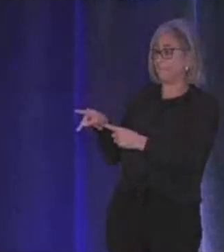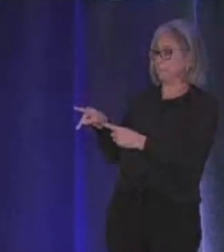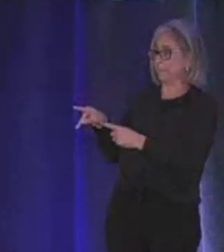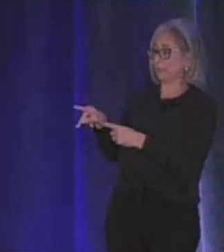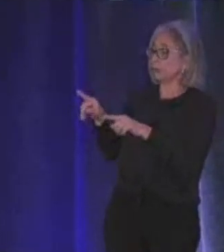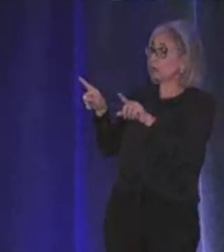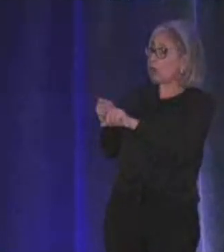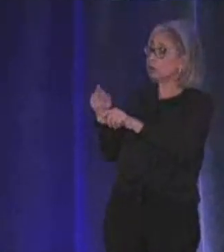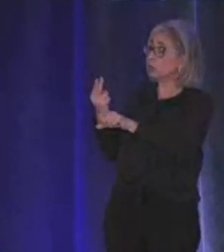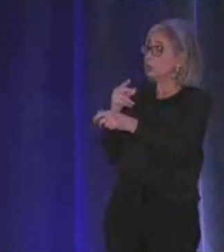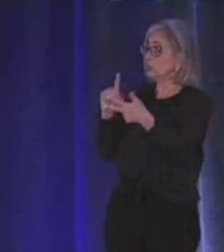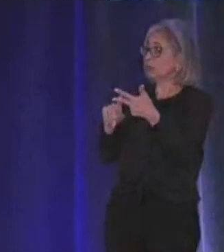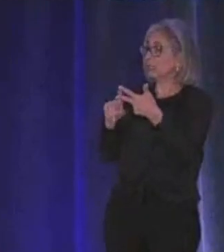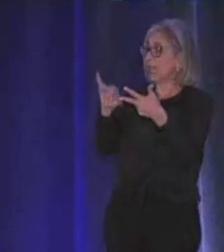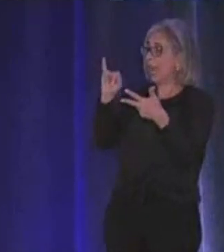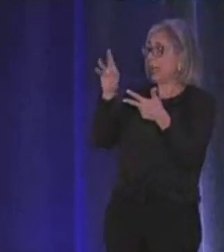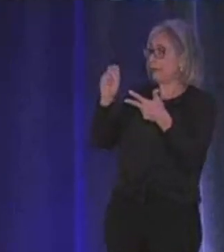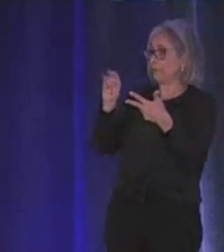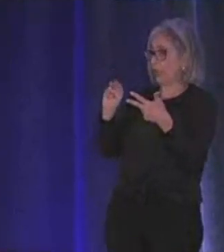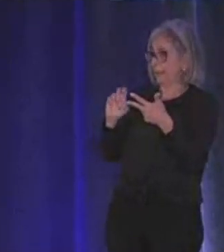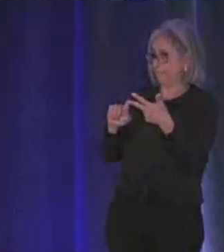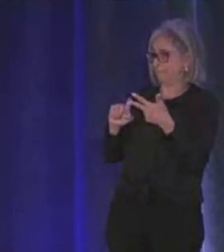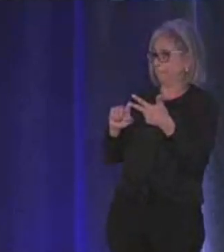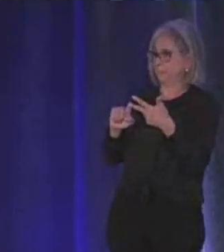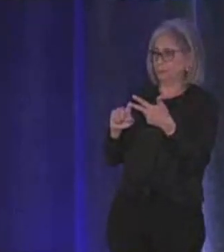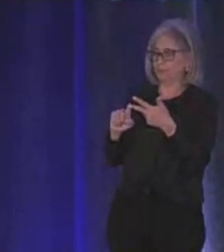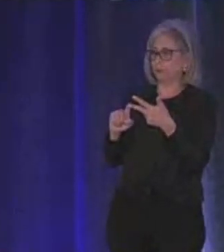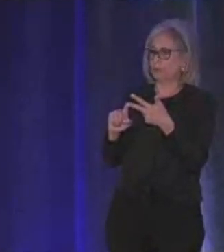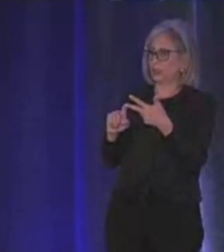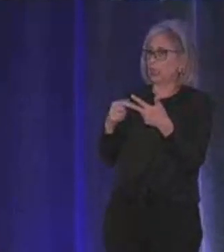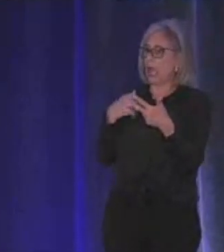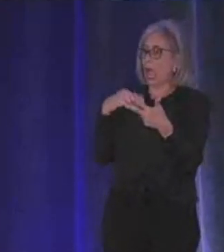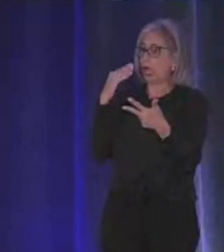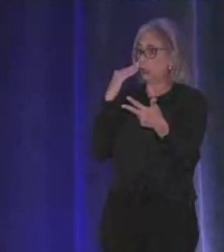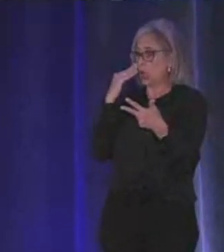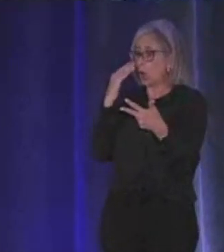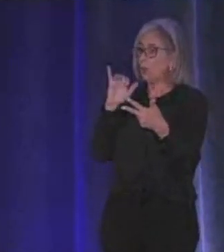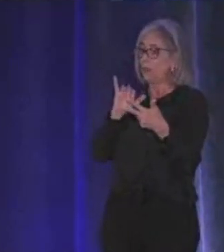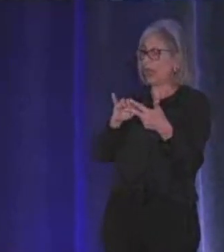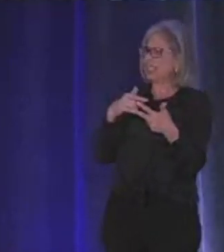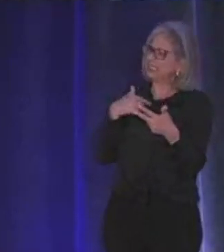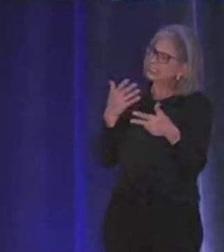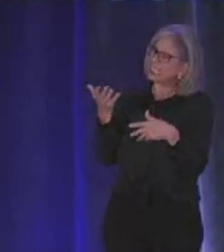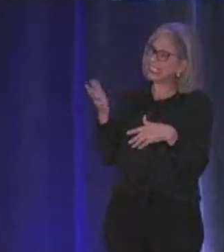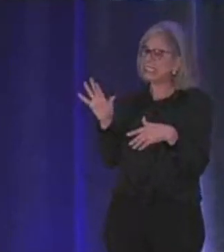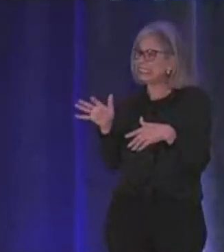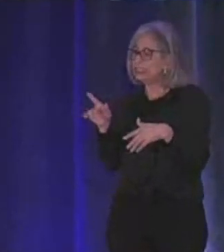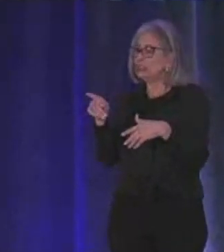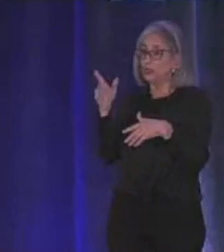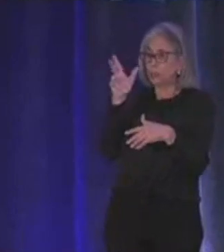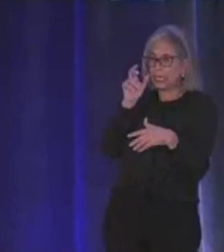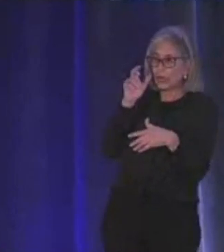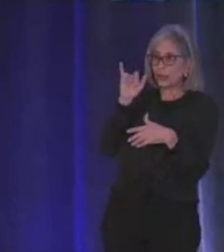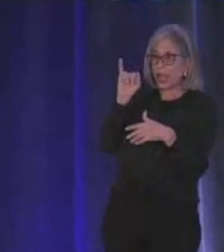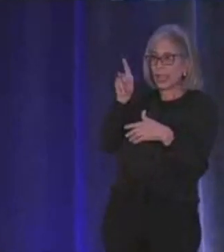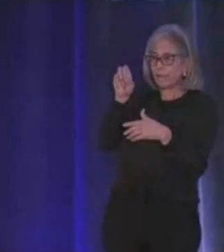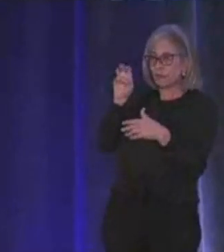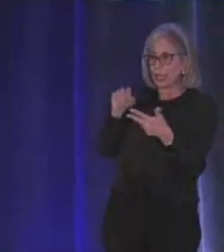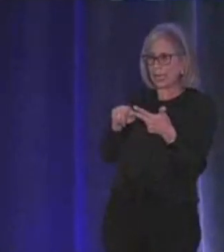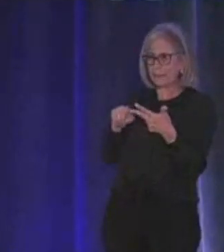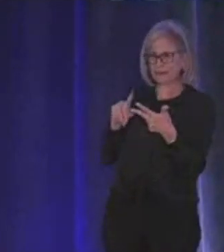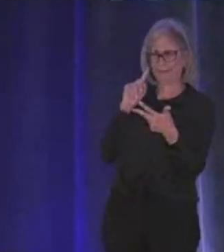You can also use iframes. I know that this is kind of one of those things where you hear iframes and you're like,